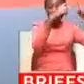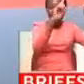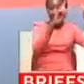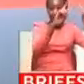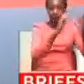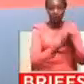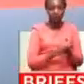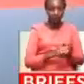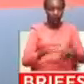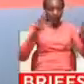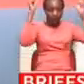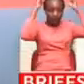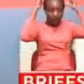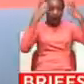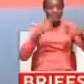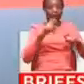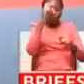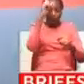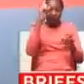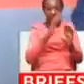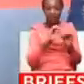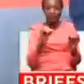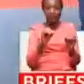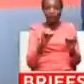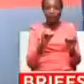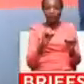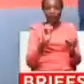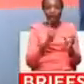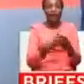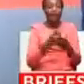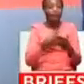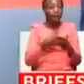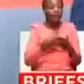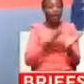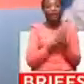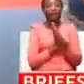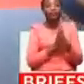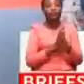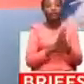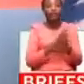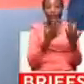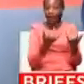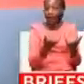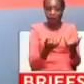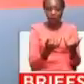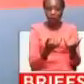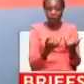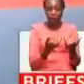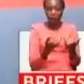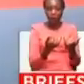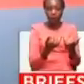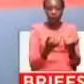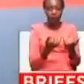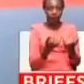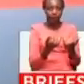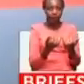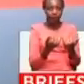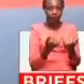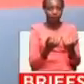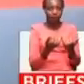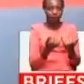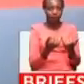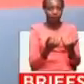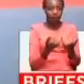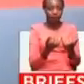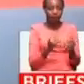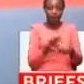not going to give you the details. Like what I'm giving you right now are details about what's going to happen, what the enemy is going to use your music